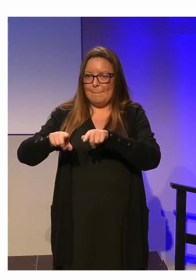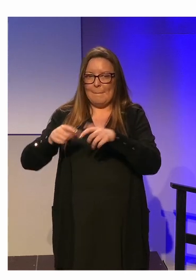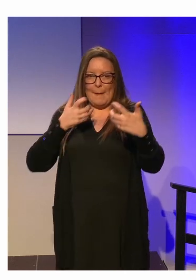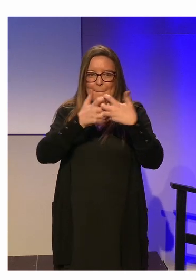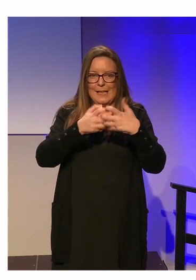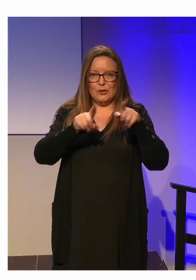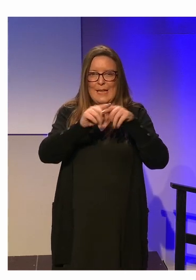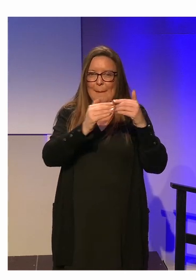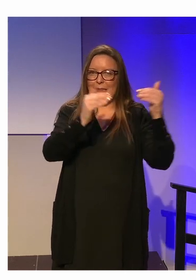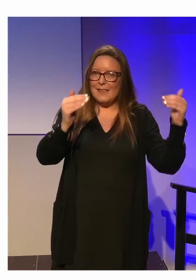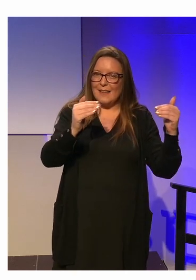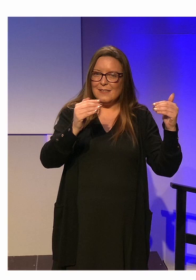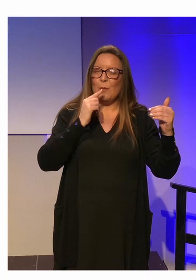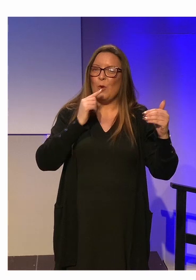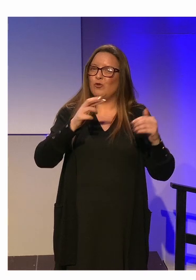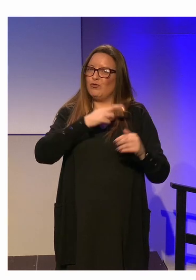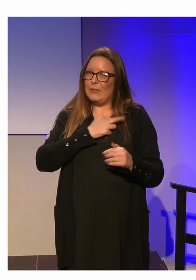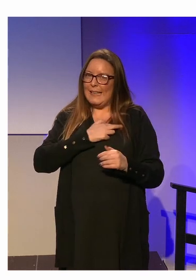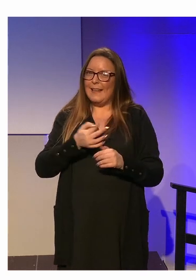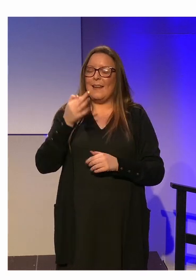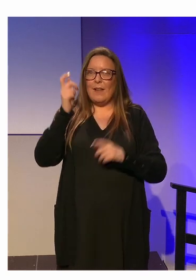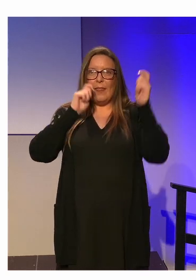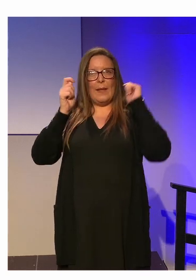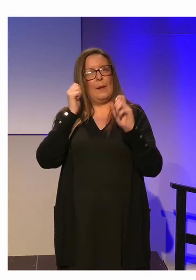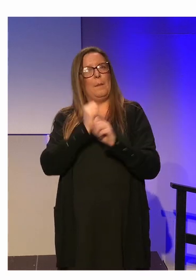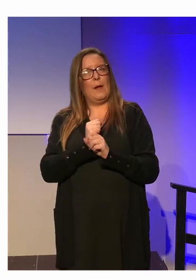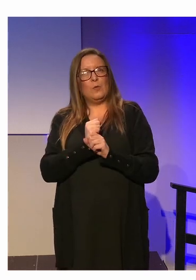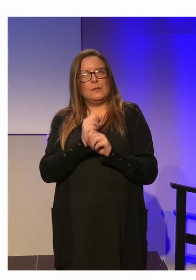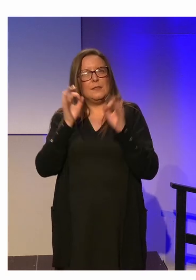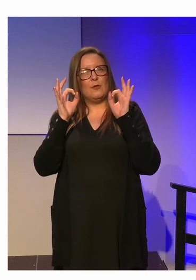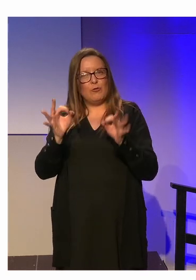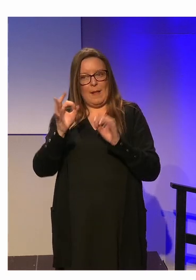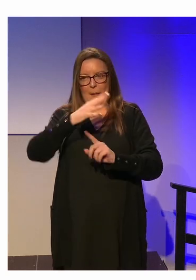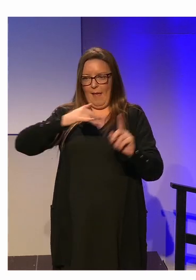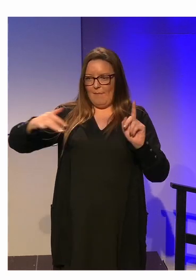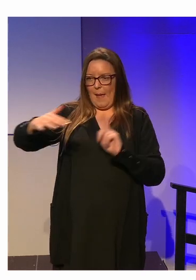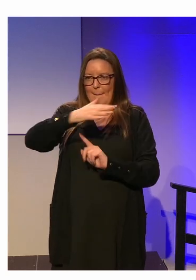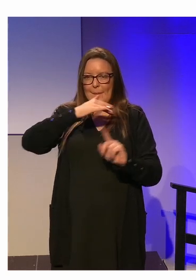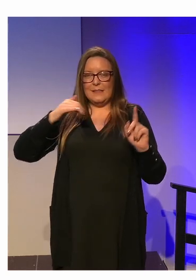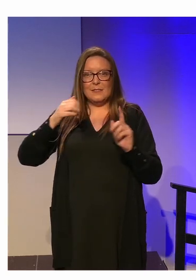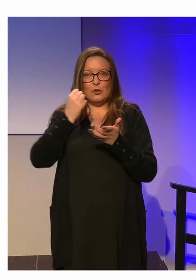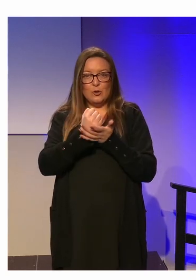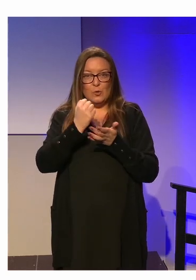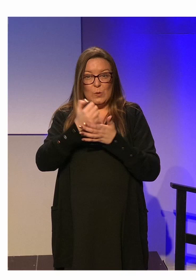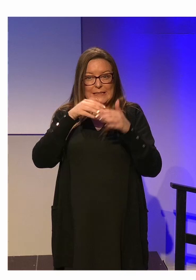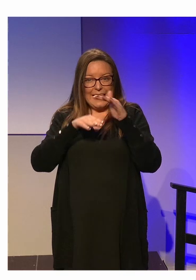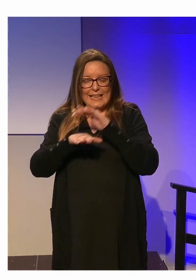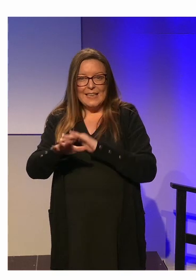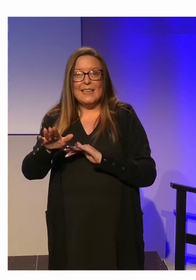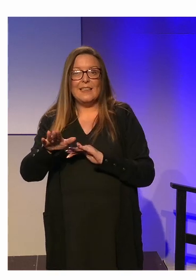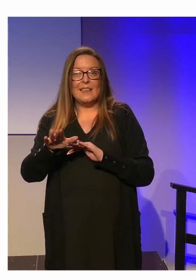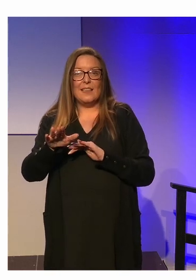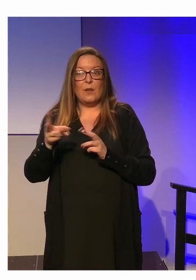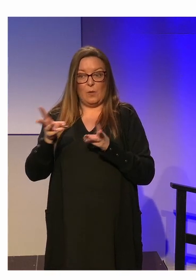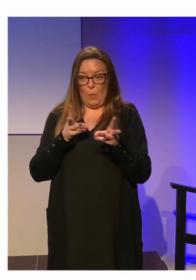do these things. But actually, if we're thinking about the incredible environments our students are going into when they